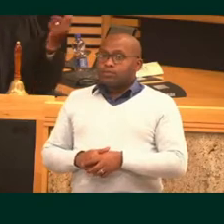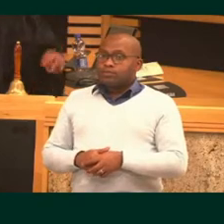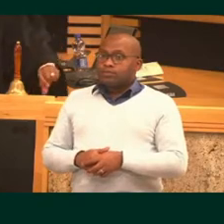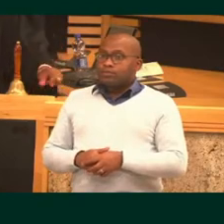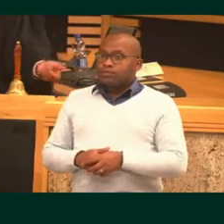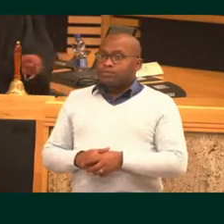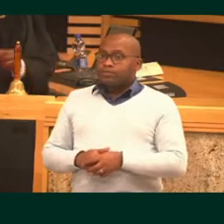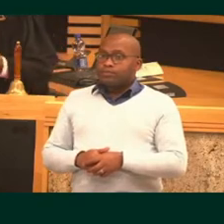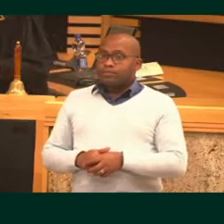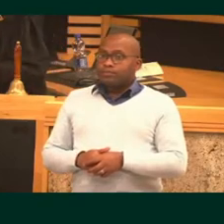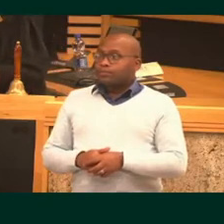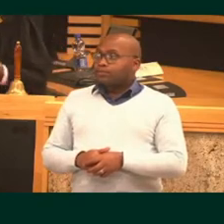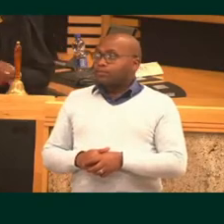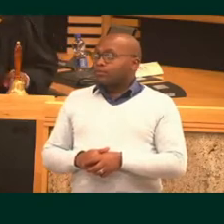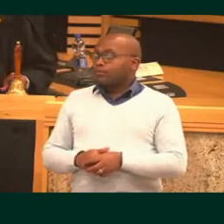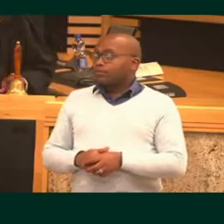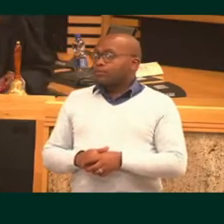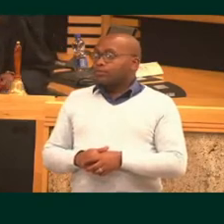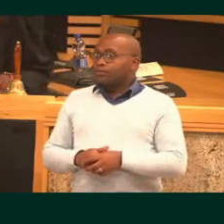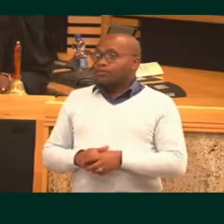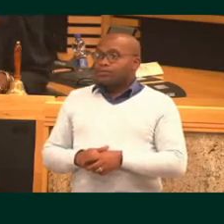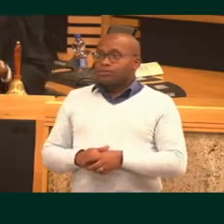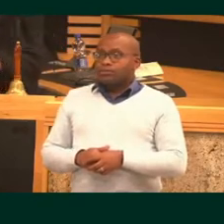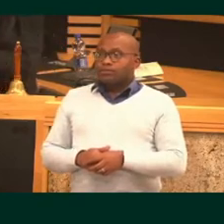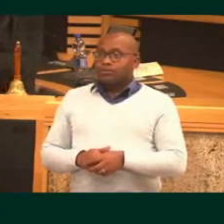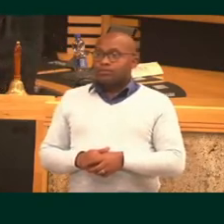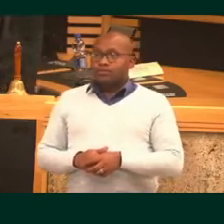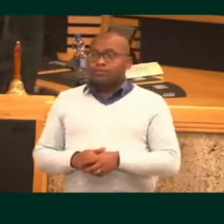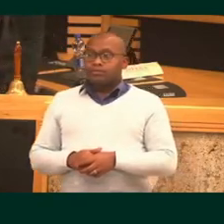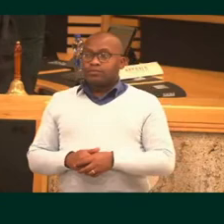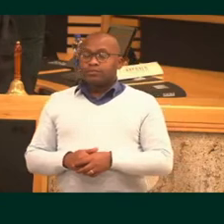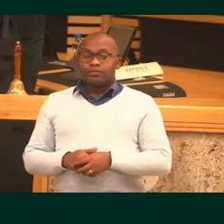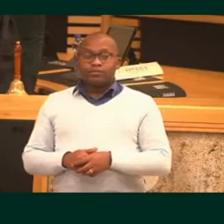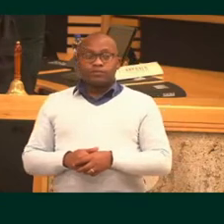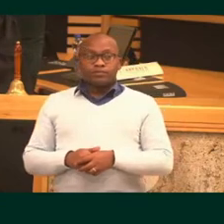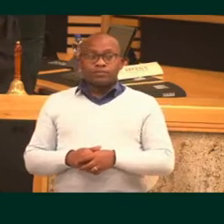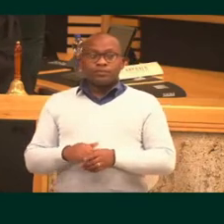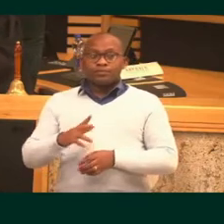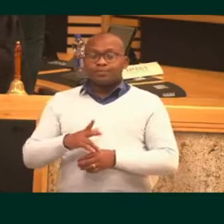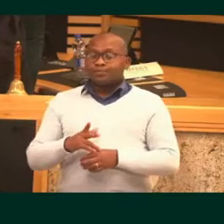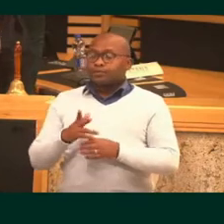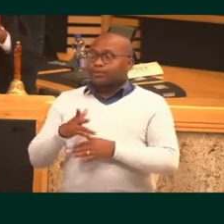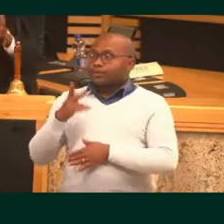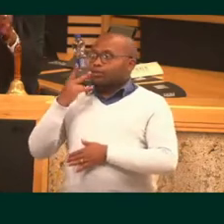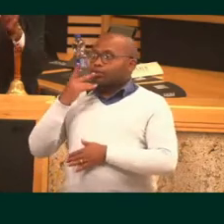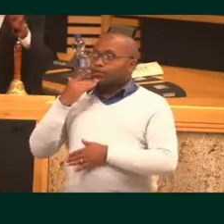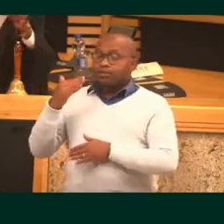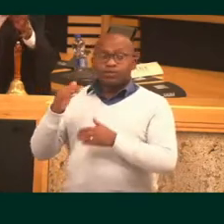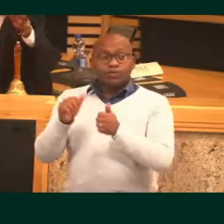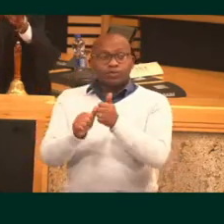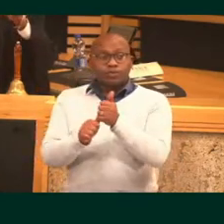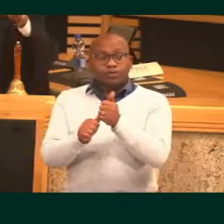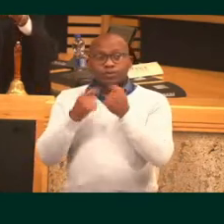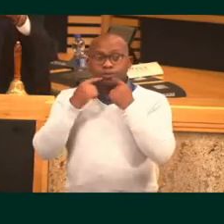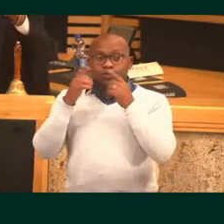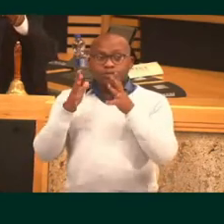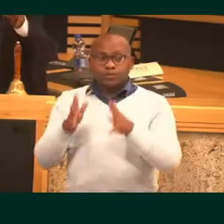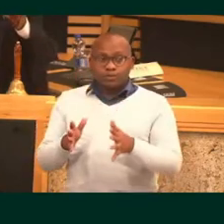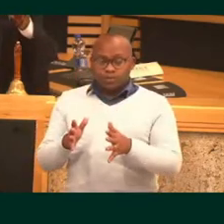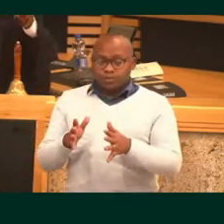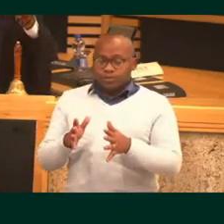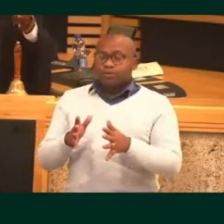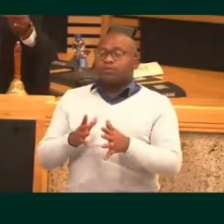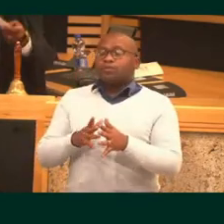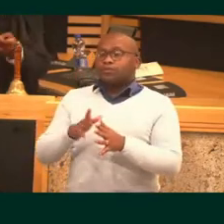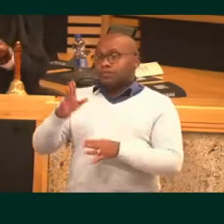okay thank you very much uh Deputy speaker good afternoon to you and